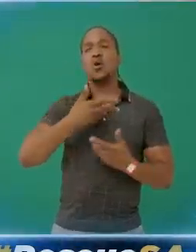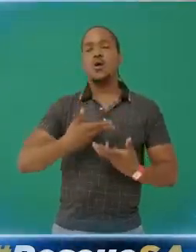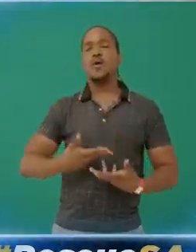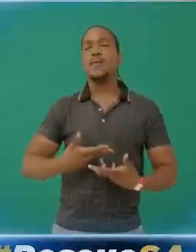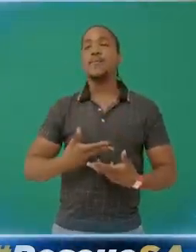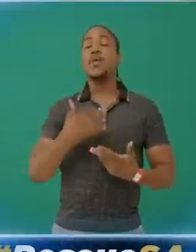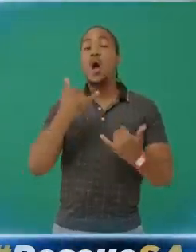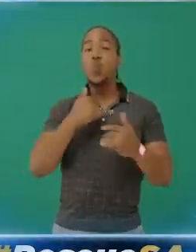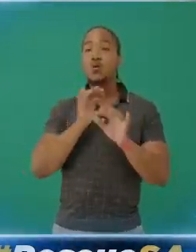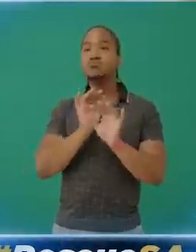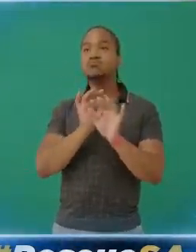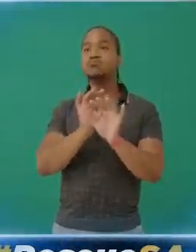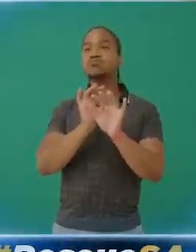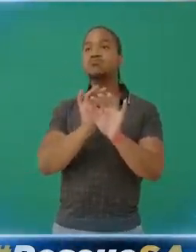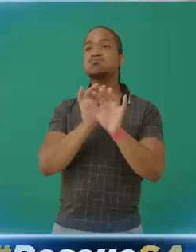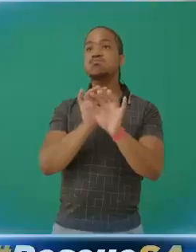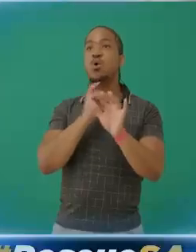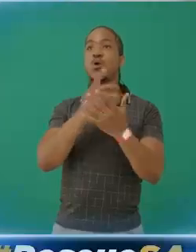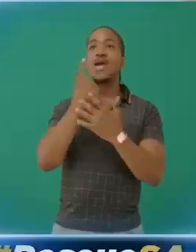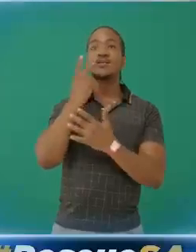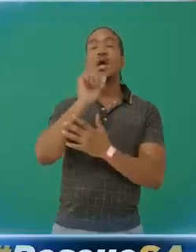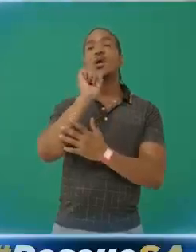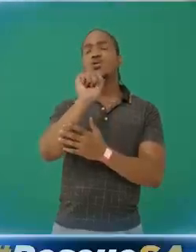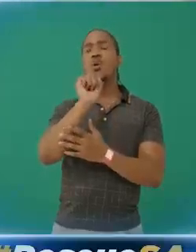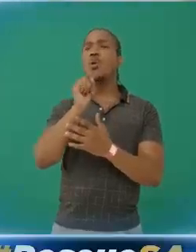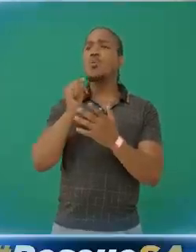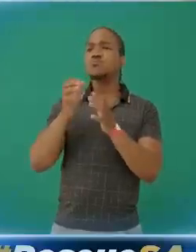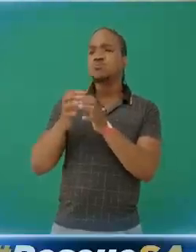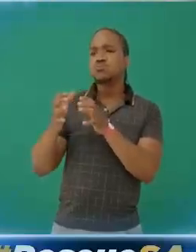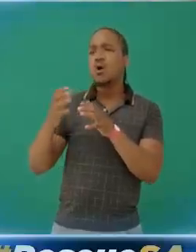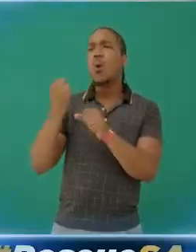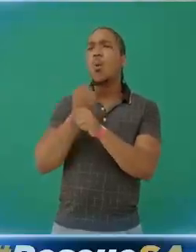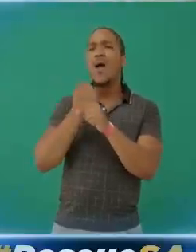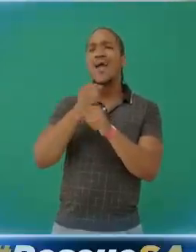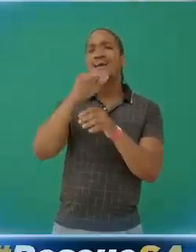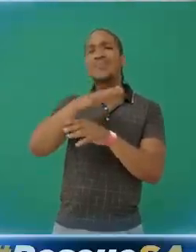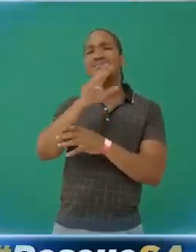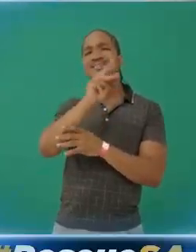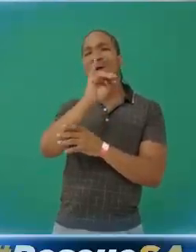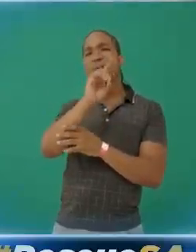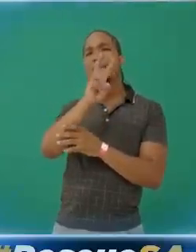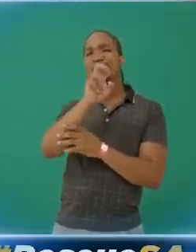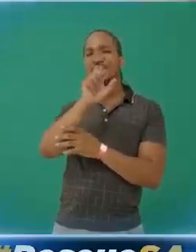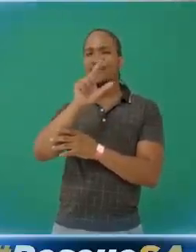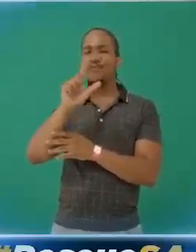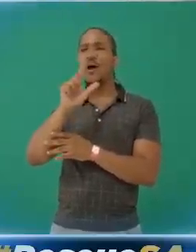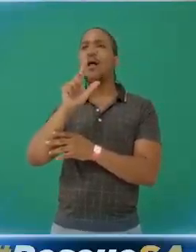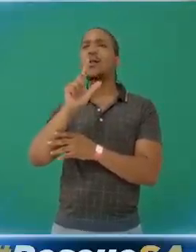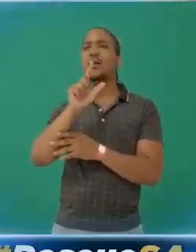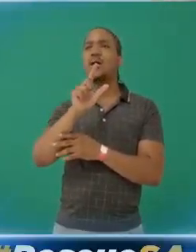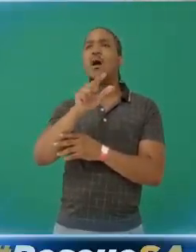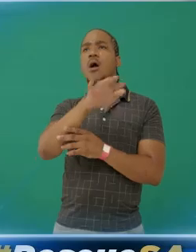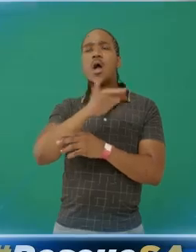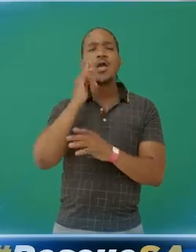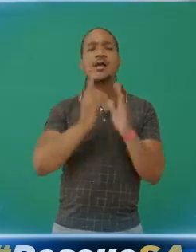buildings now. Peter, you guys are doing amazing work in Midvaal, especially around the upliftment and development